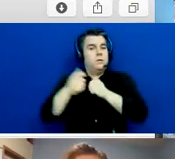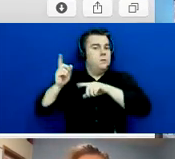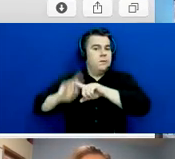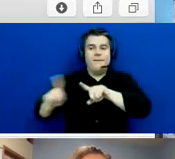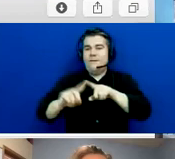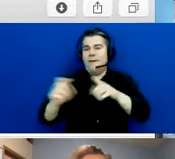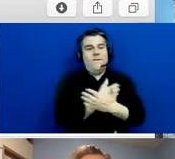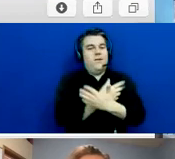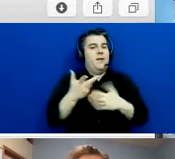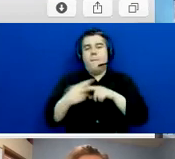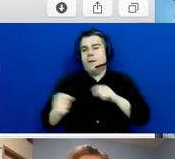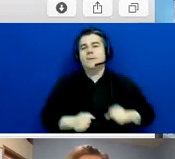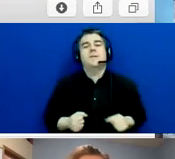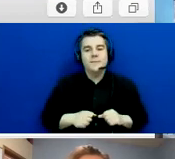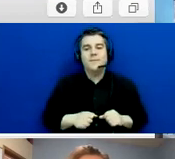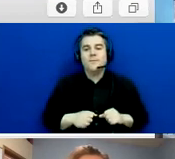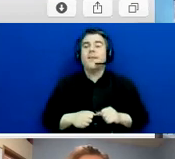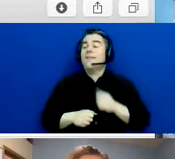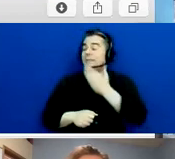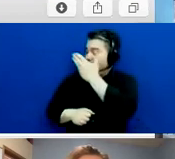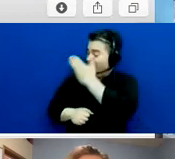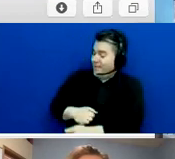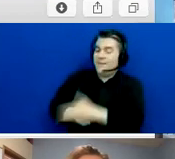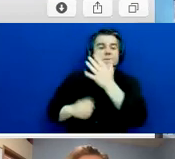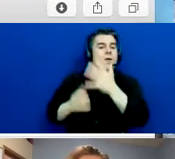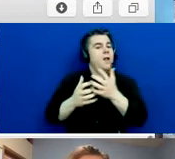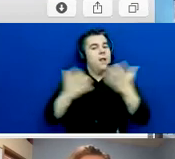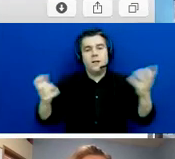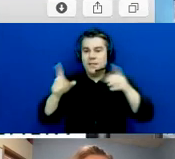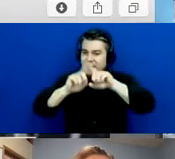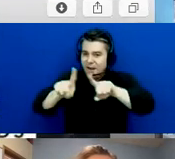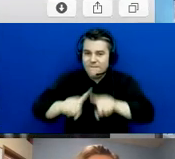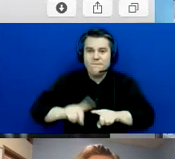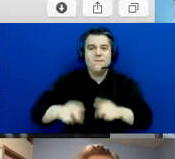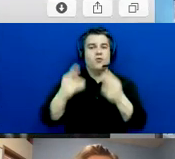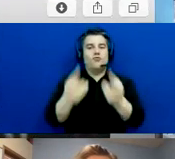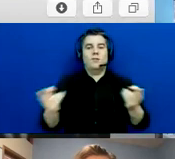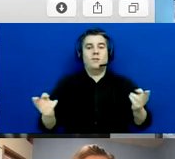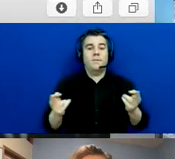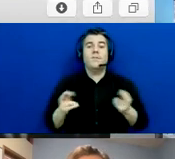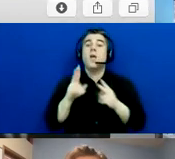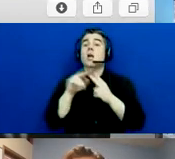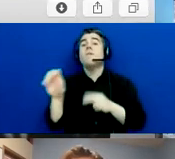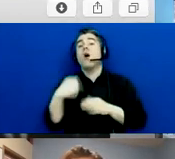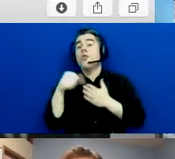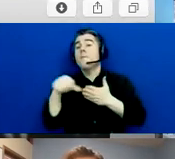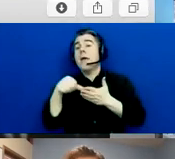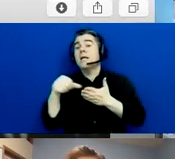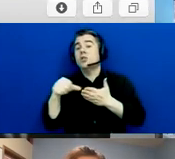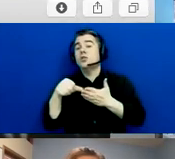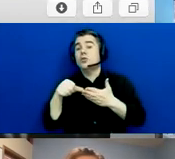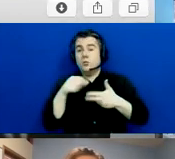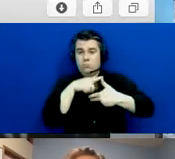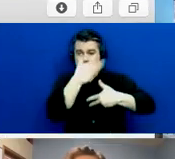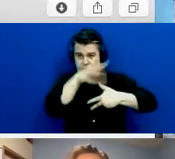Plexus. So that is in here, lots of different resources. Couple other pages I just want to point out to you